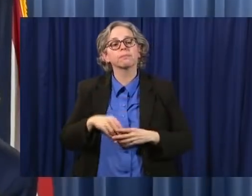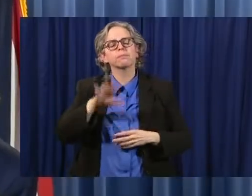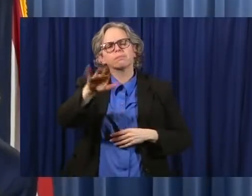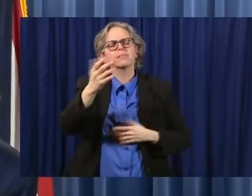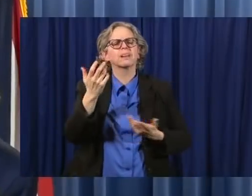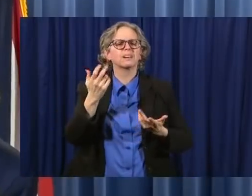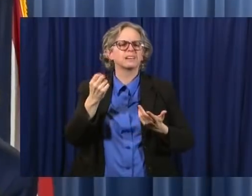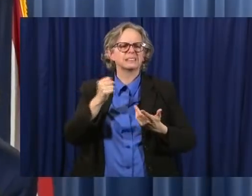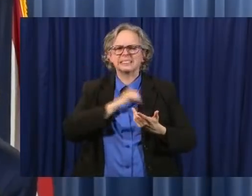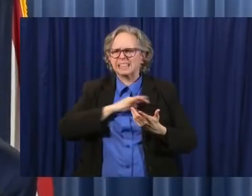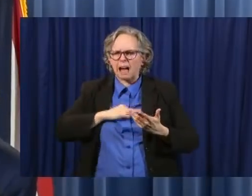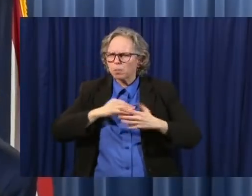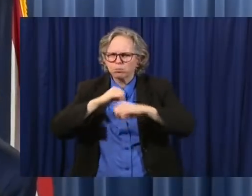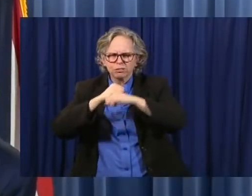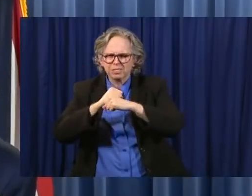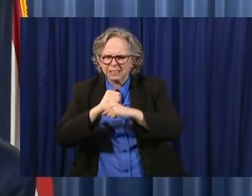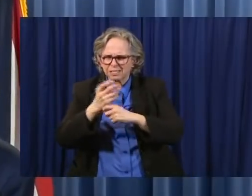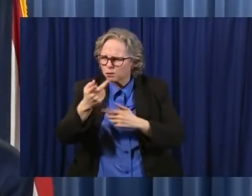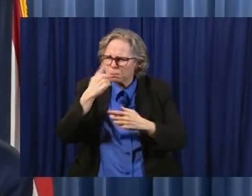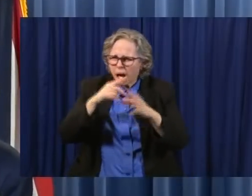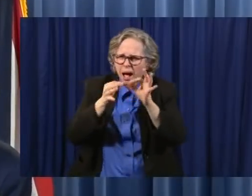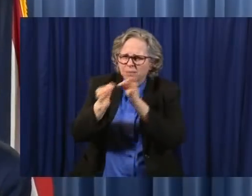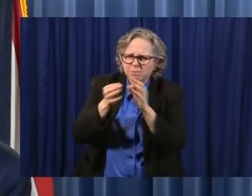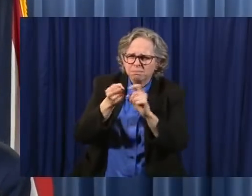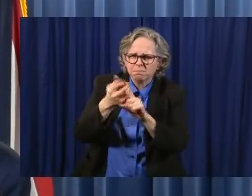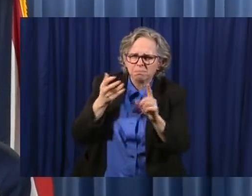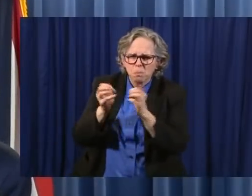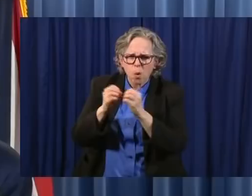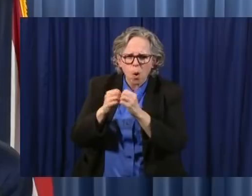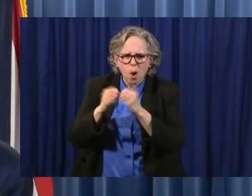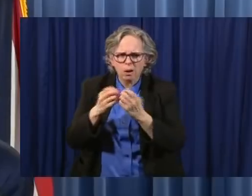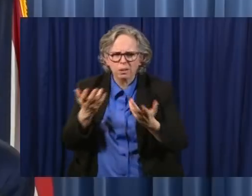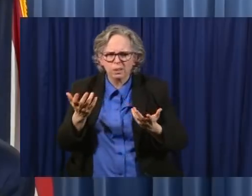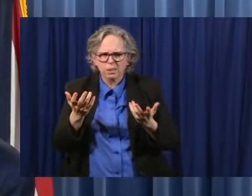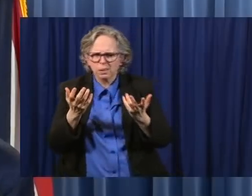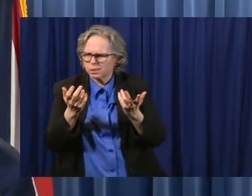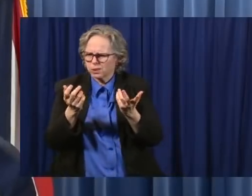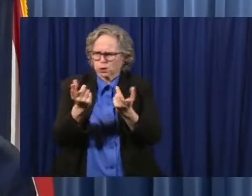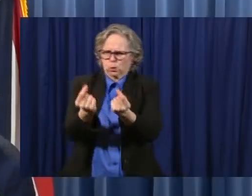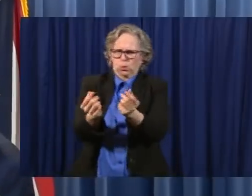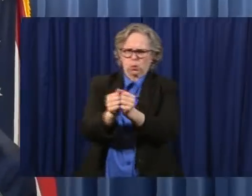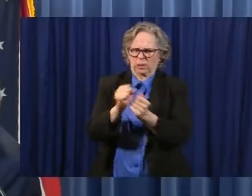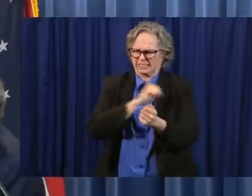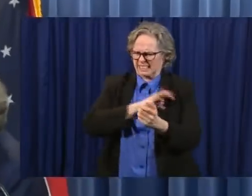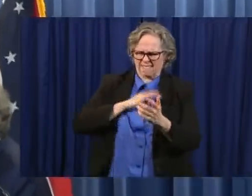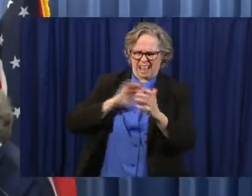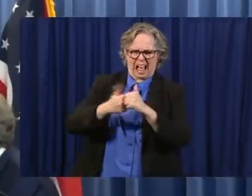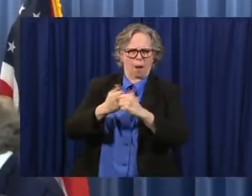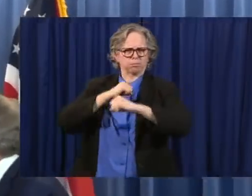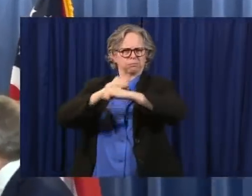You want to talk a little bit about how you're dealing with the staff?